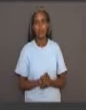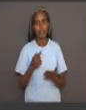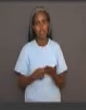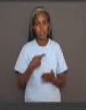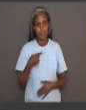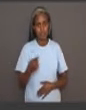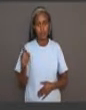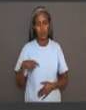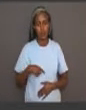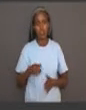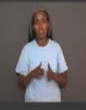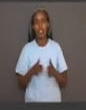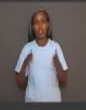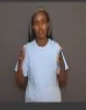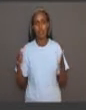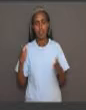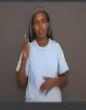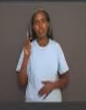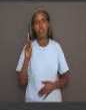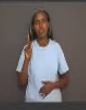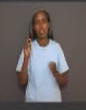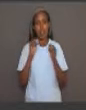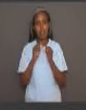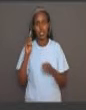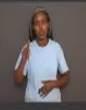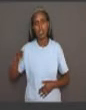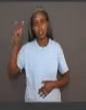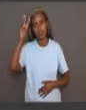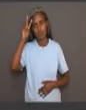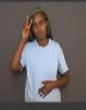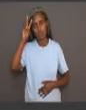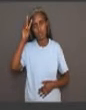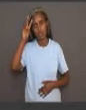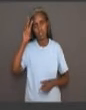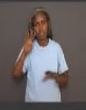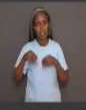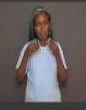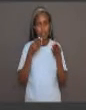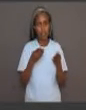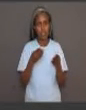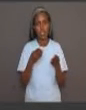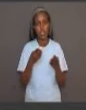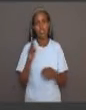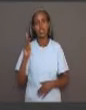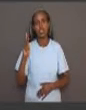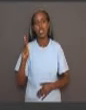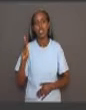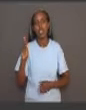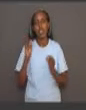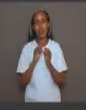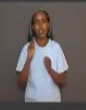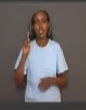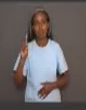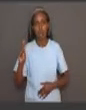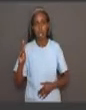Then we expand k plus 1 squared, giving us k